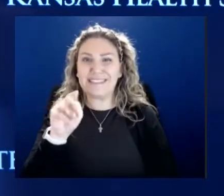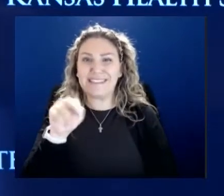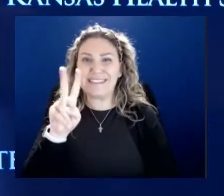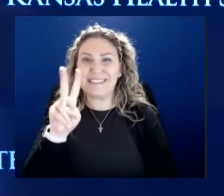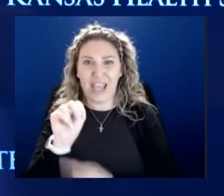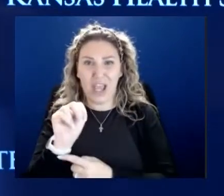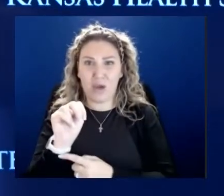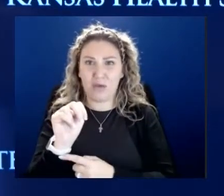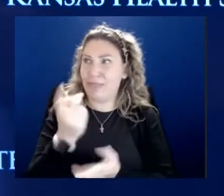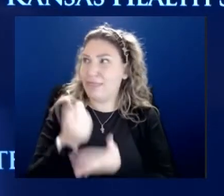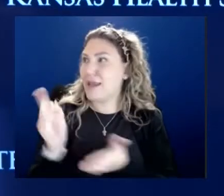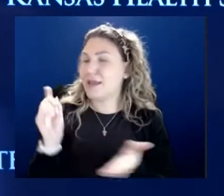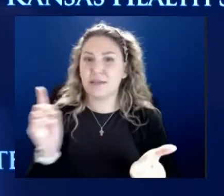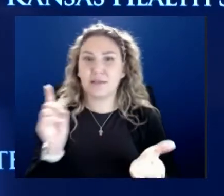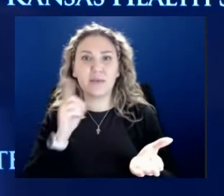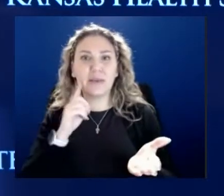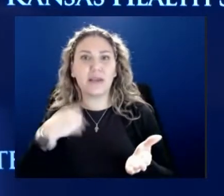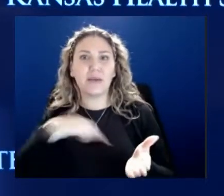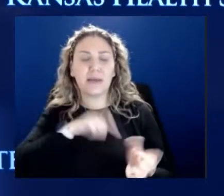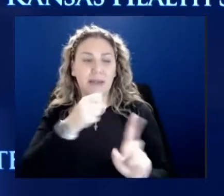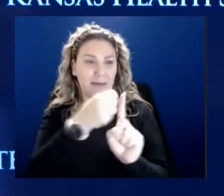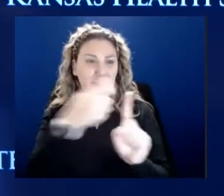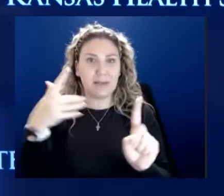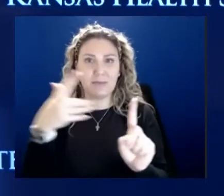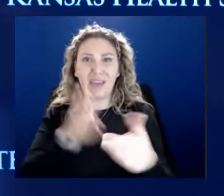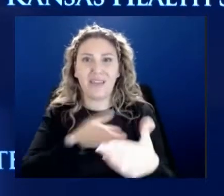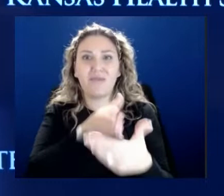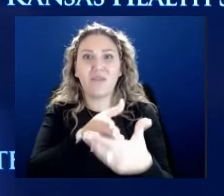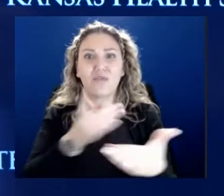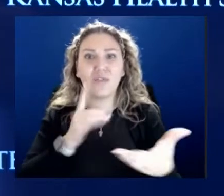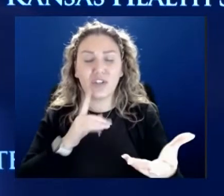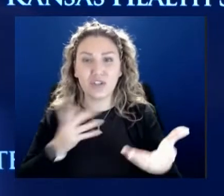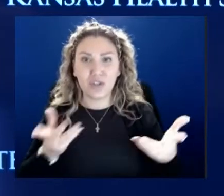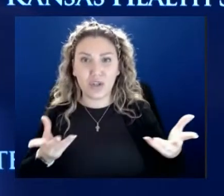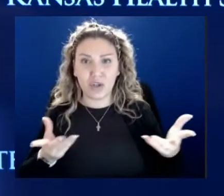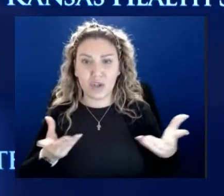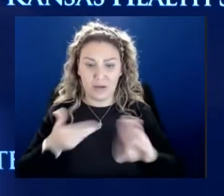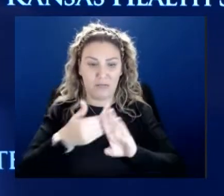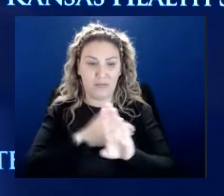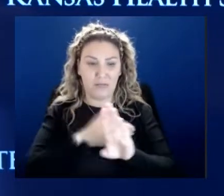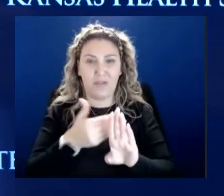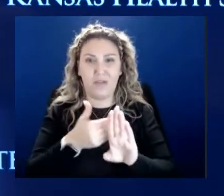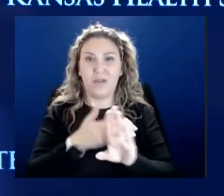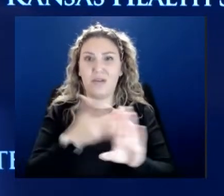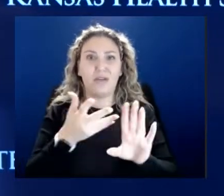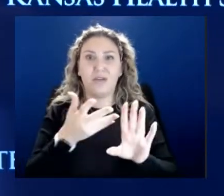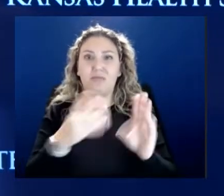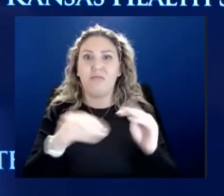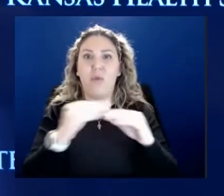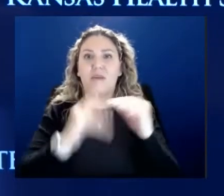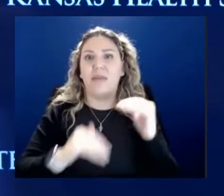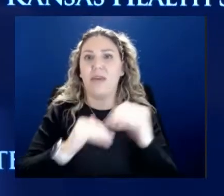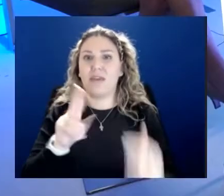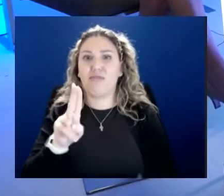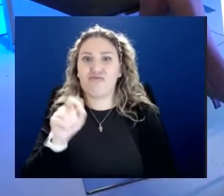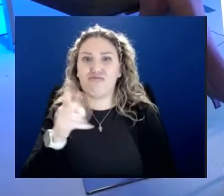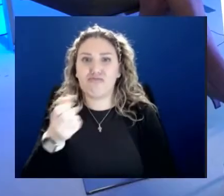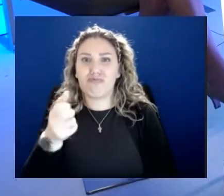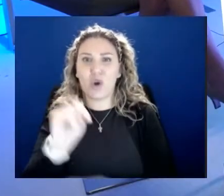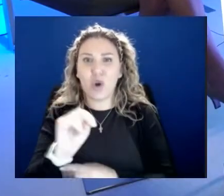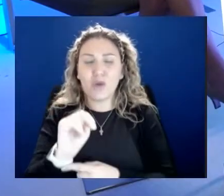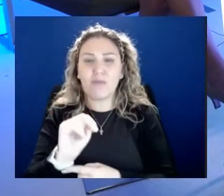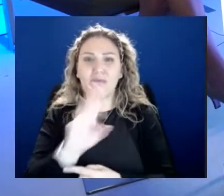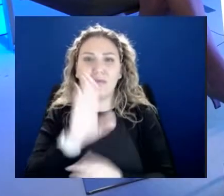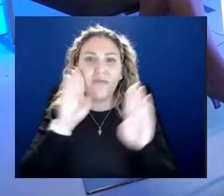we need to expand some of this intervention beyond the urban core to other parts of the community, I think will be a great asset. No area is